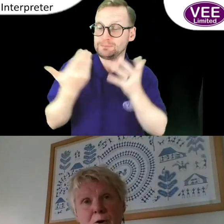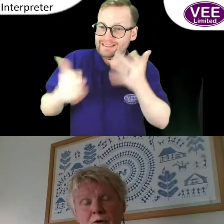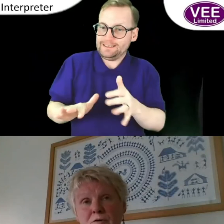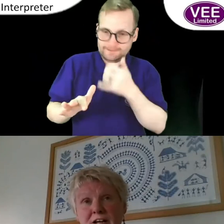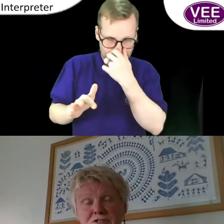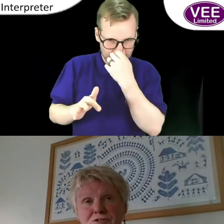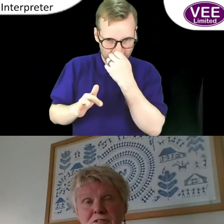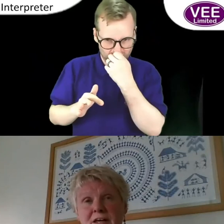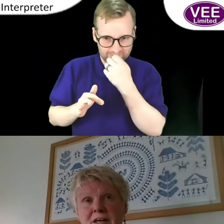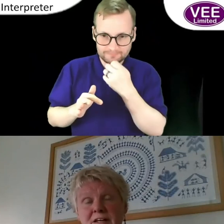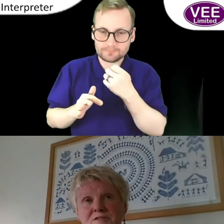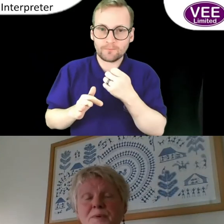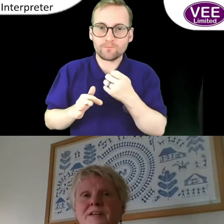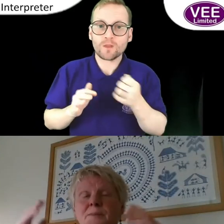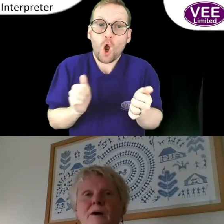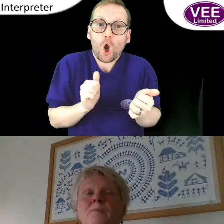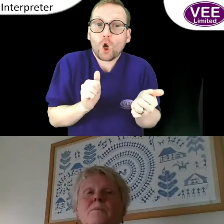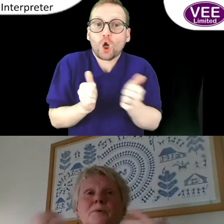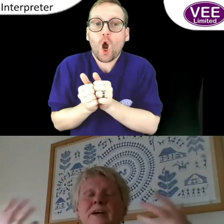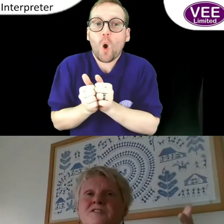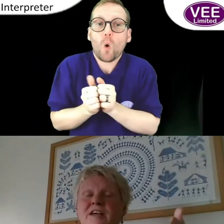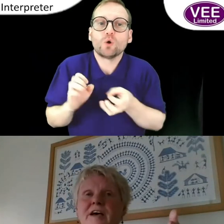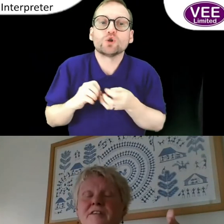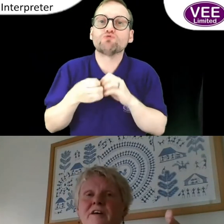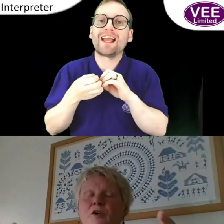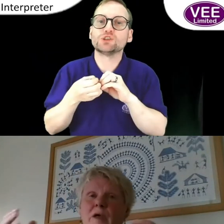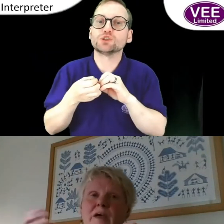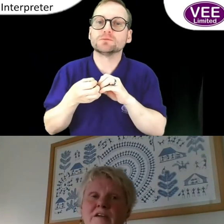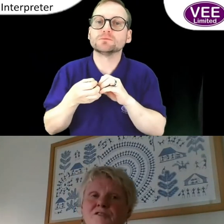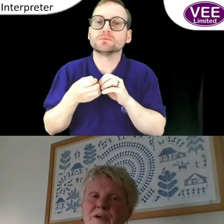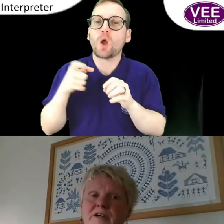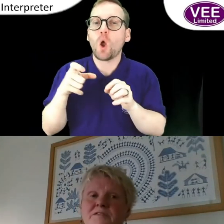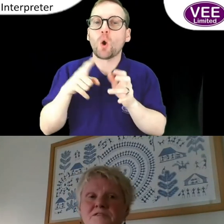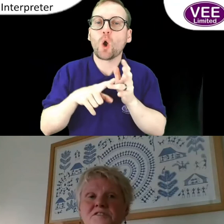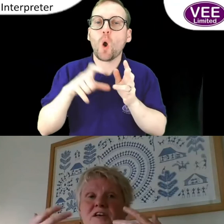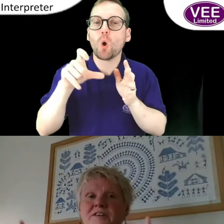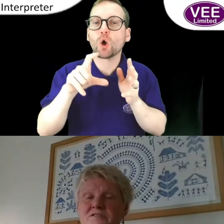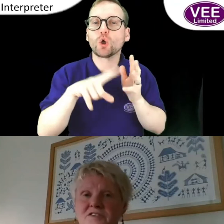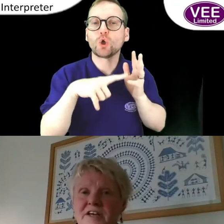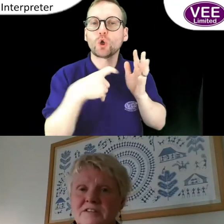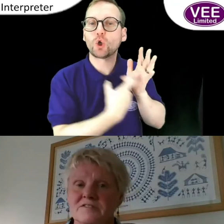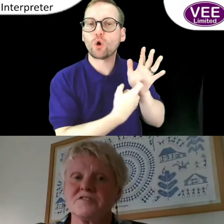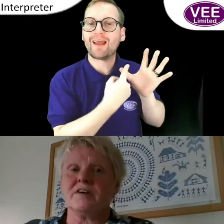of co-curation. It's been about bringing together experience